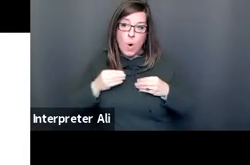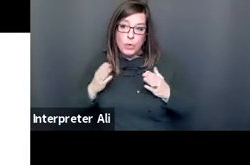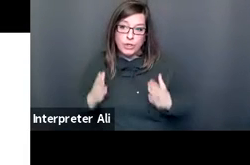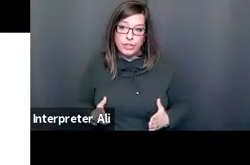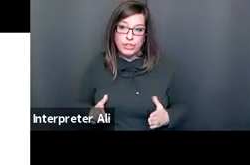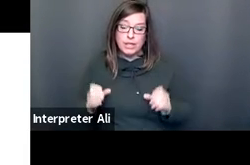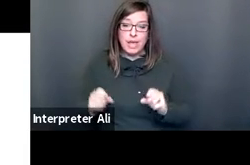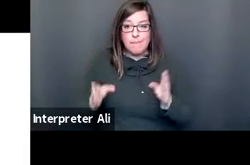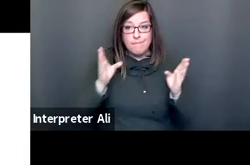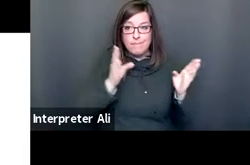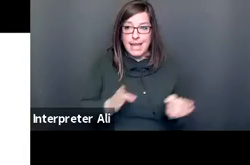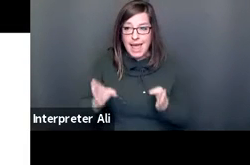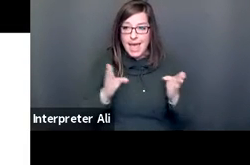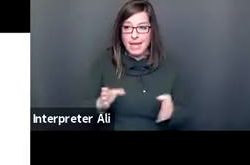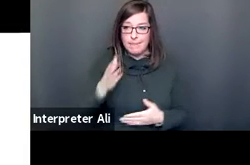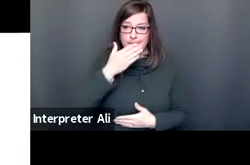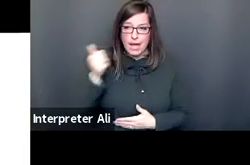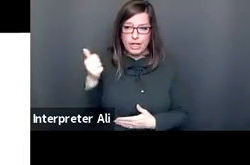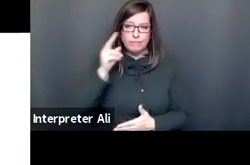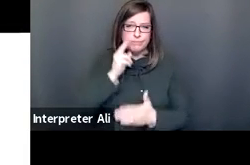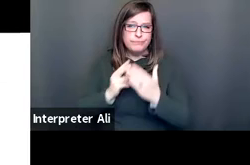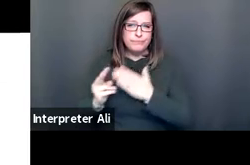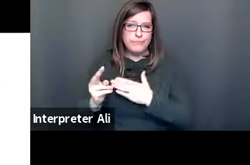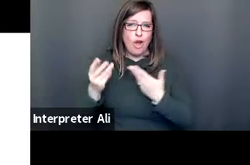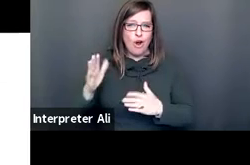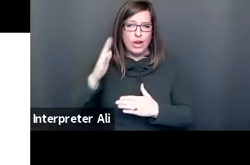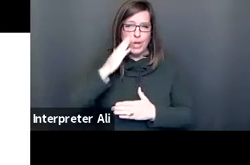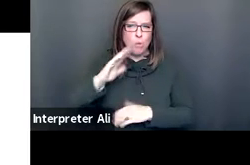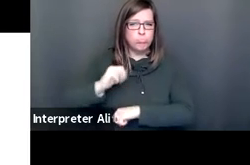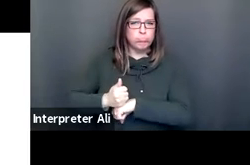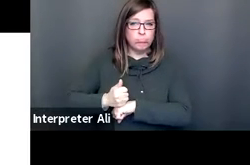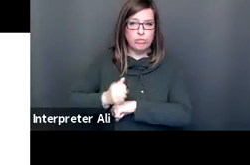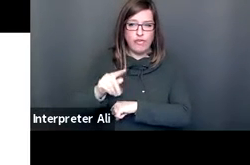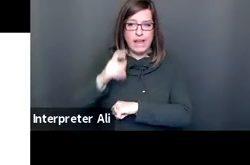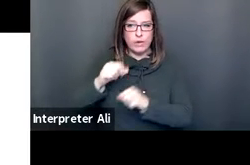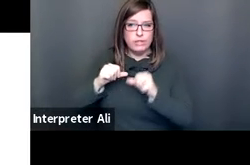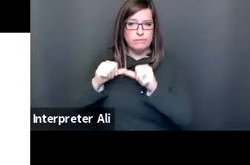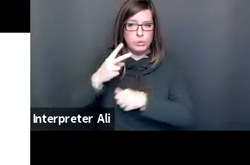plan and have more control over their expected costs.